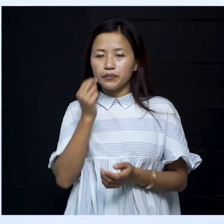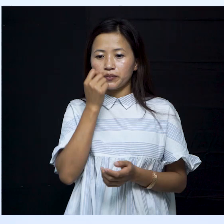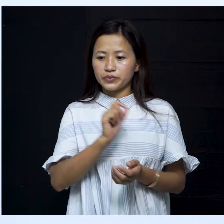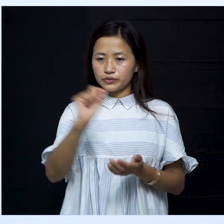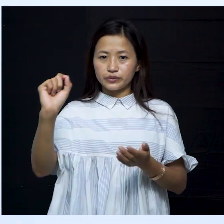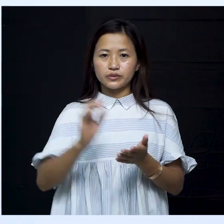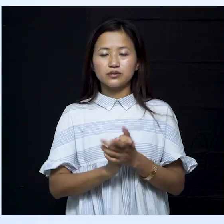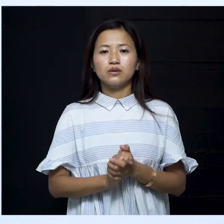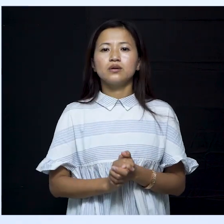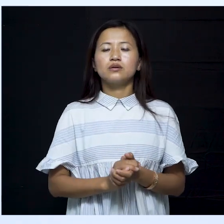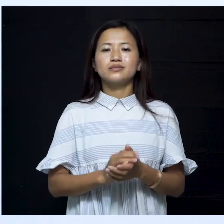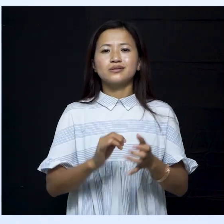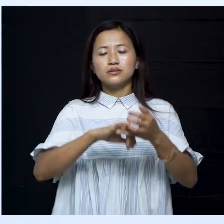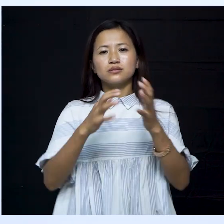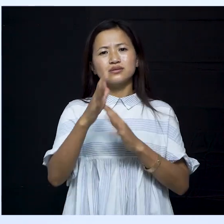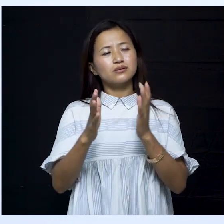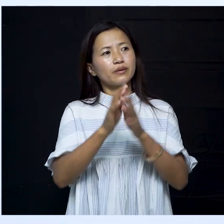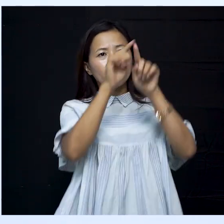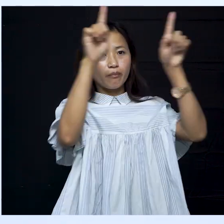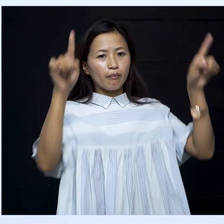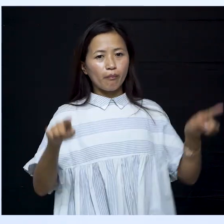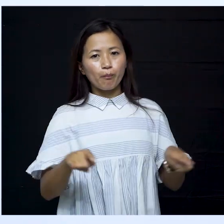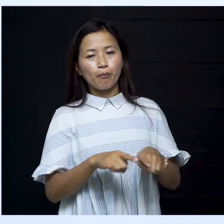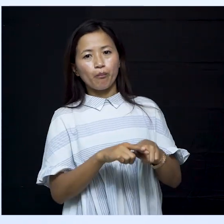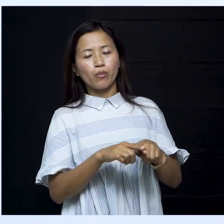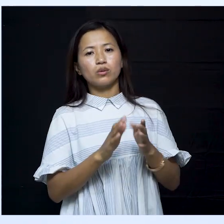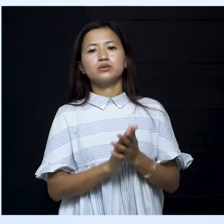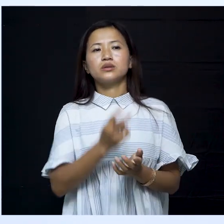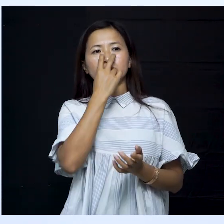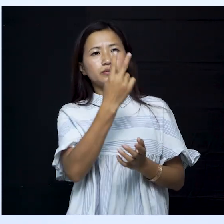on signboards, such as notice. On the notice, you would find